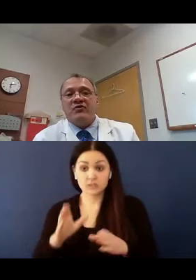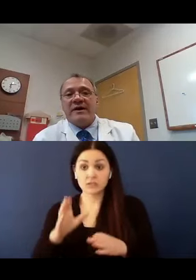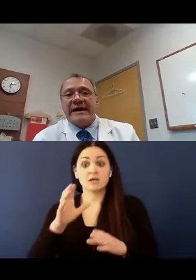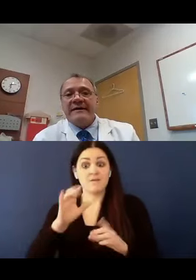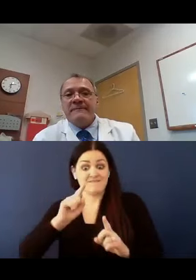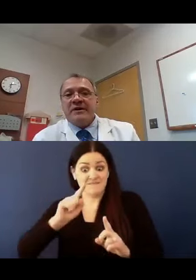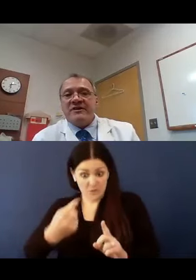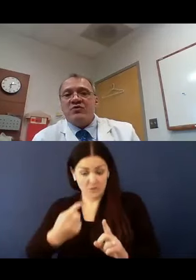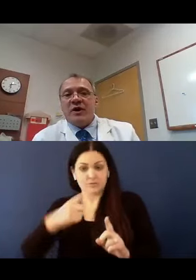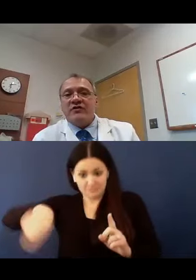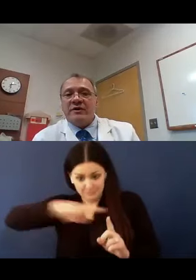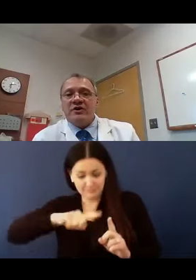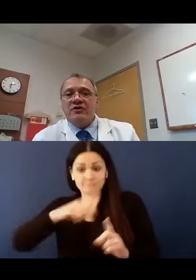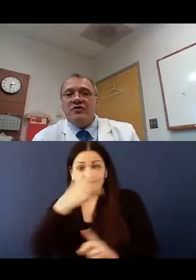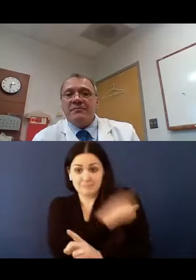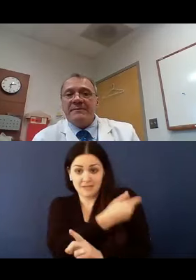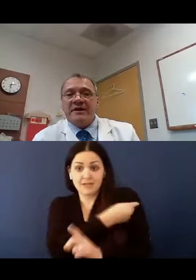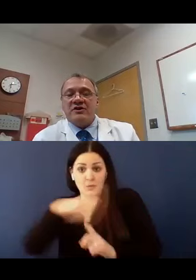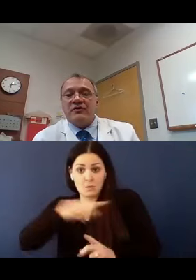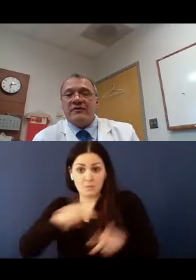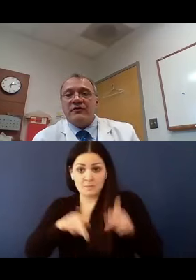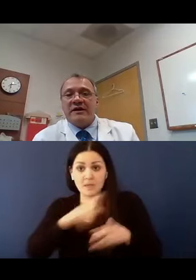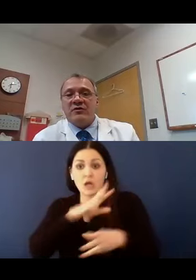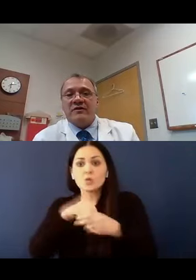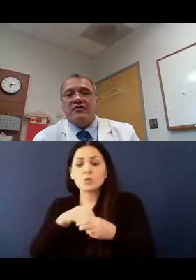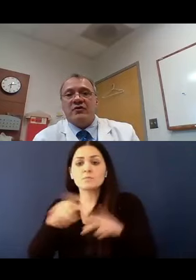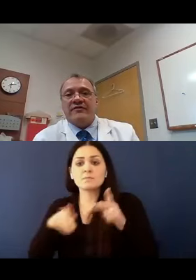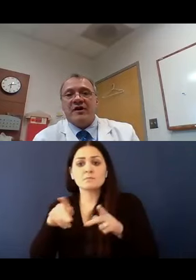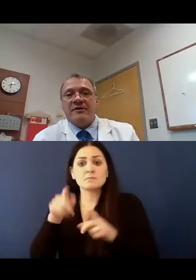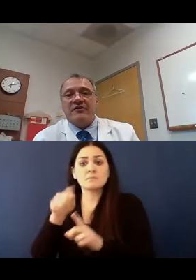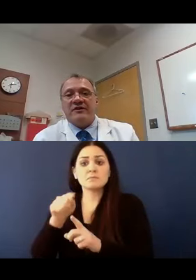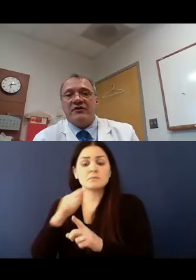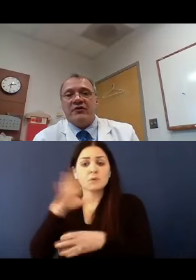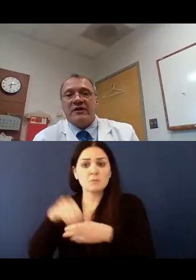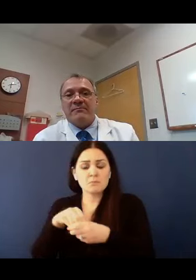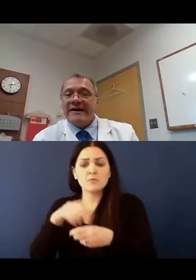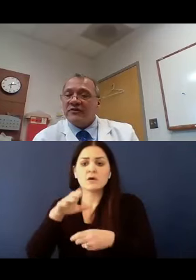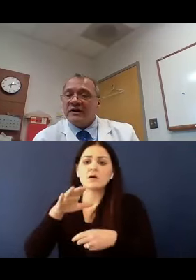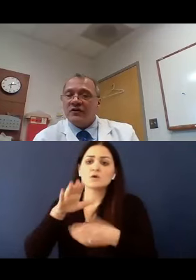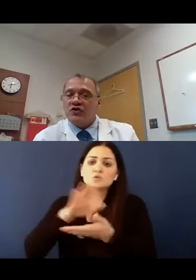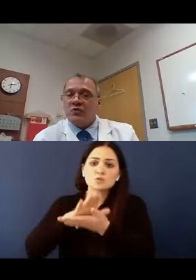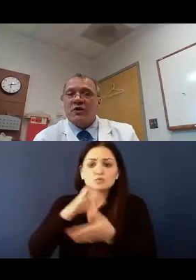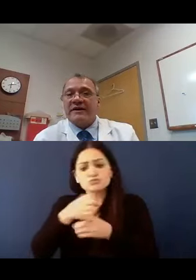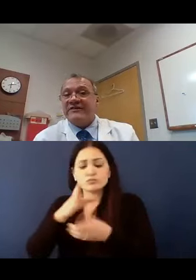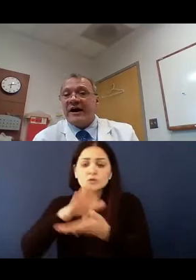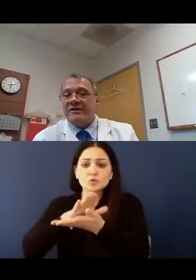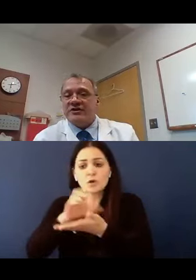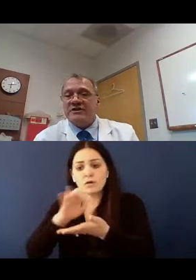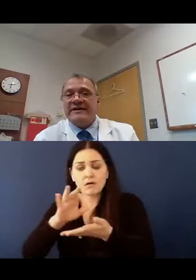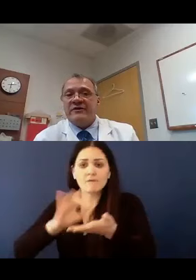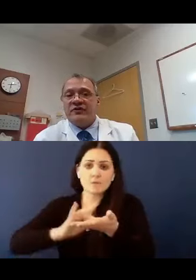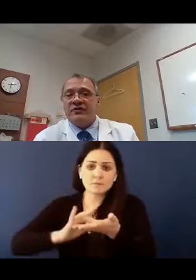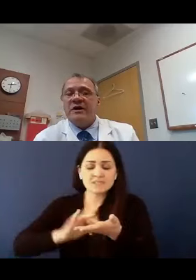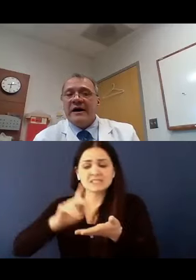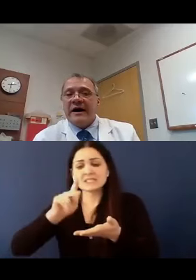in phase 1A. This will also include people at the university who are in the School of Pharmacy, Nursing, Medicine, and Social Work. Kinesiology